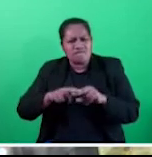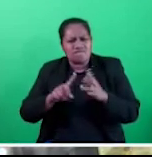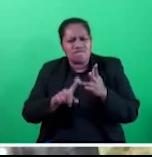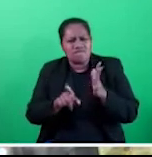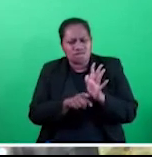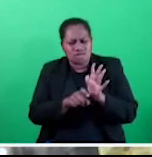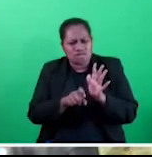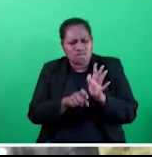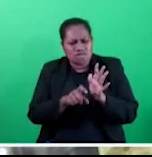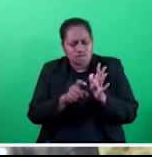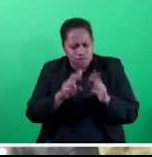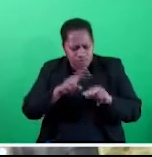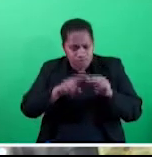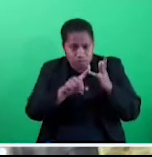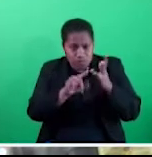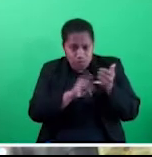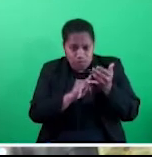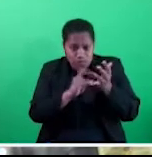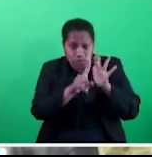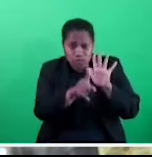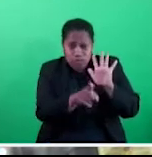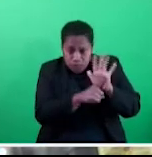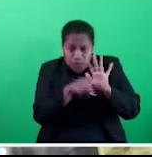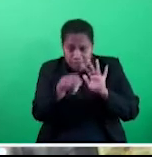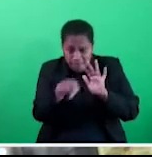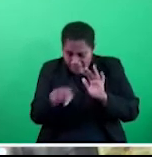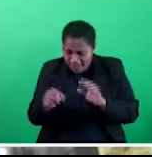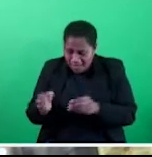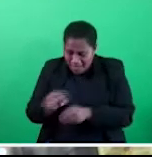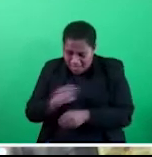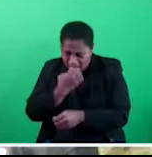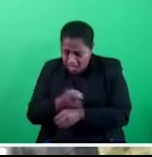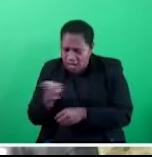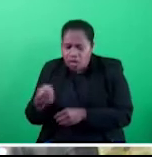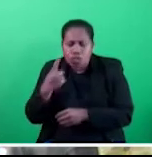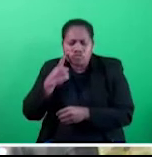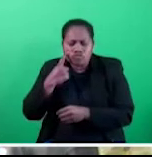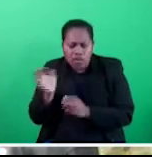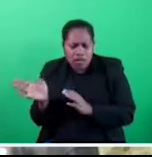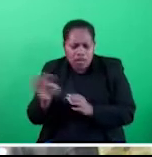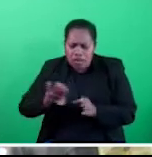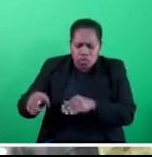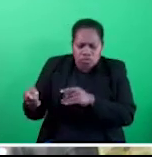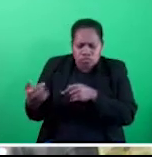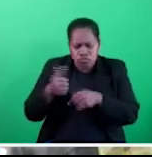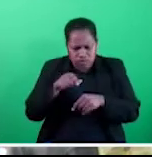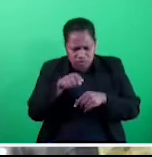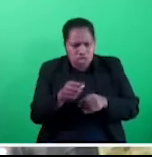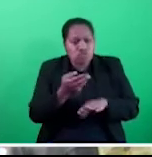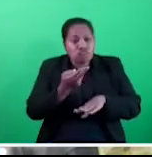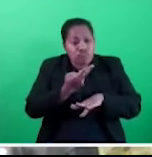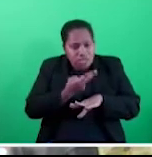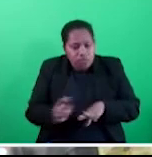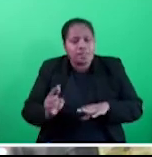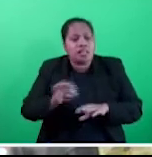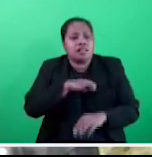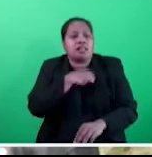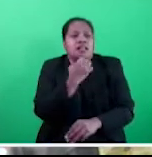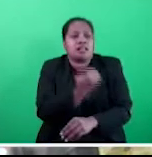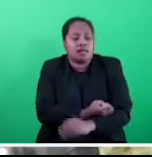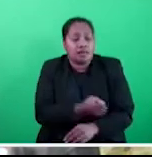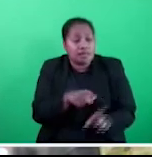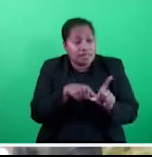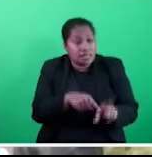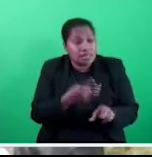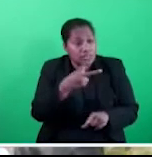For electricity access, the target is 100% of people in Fiji to have access to electricity by the year